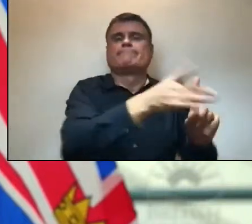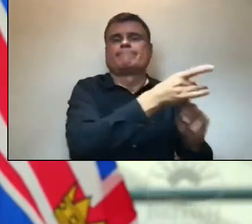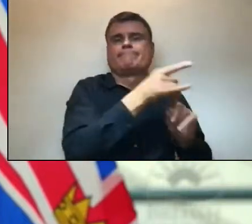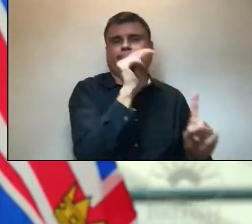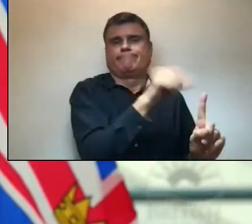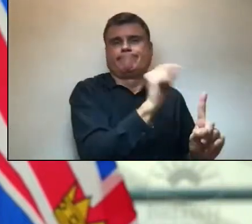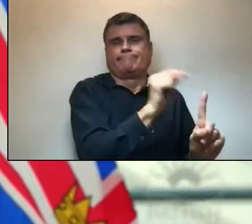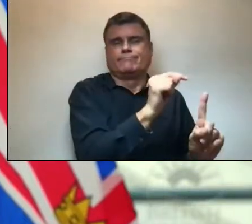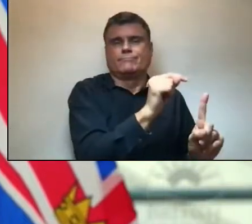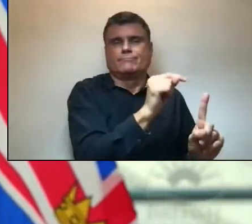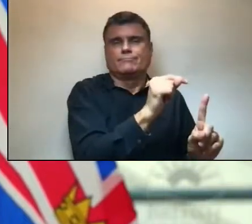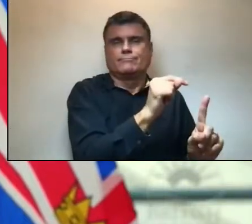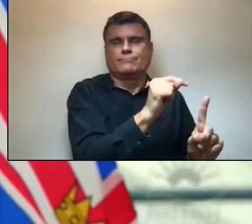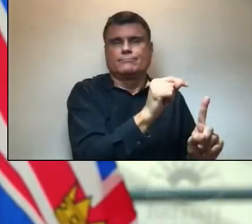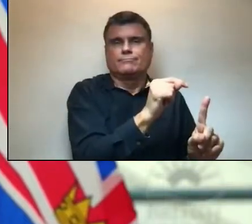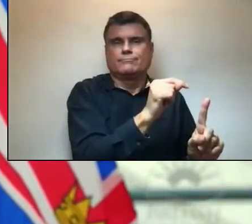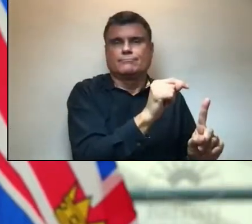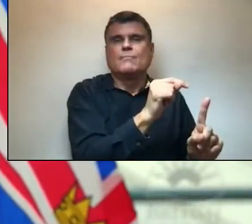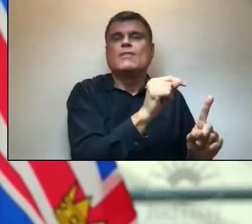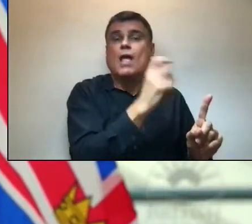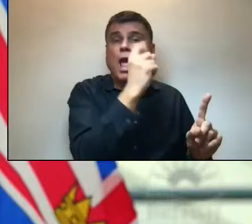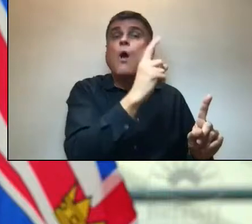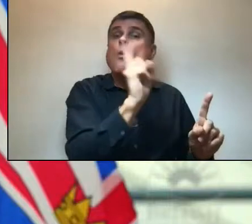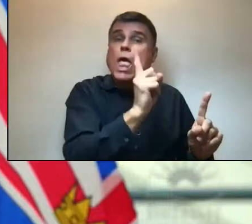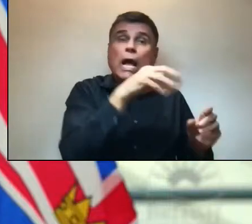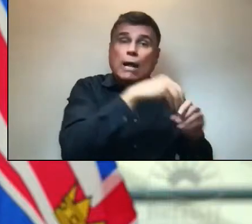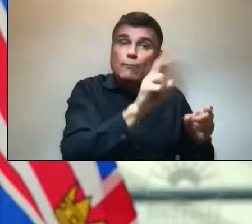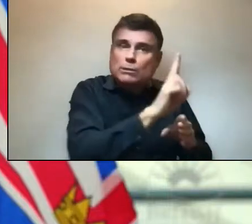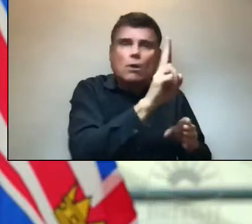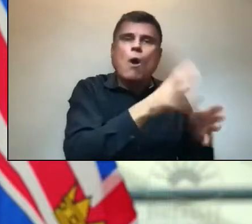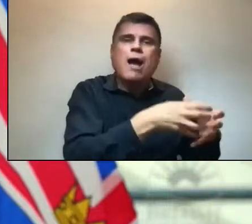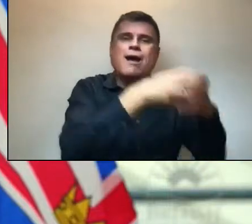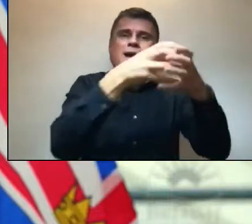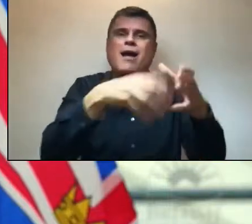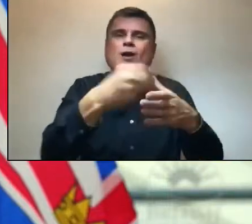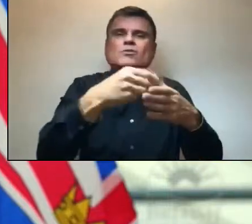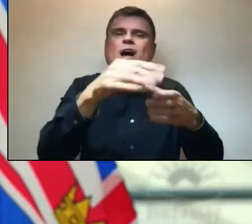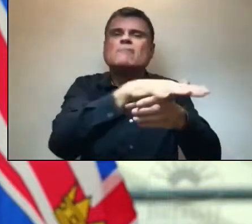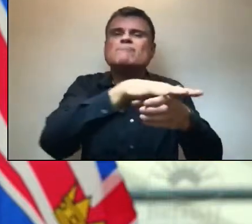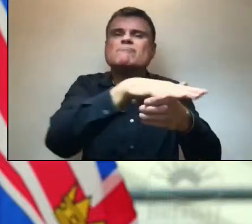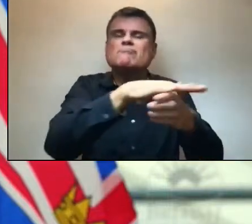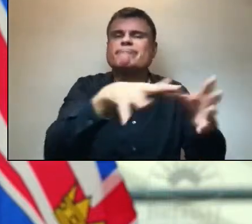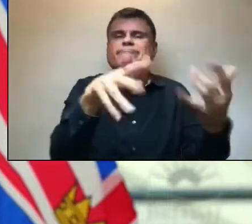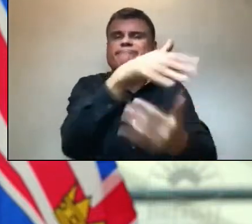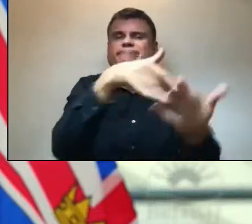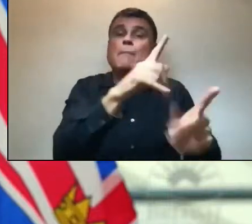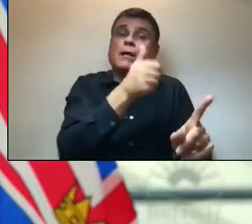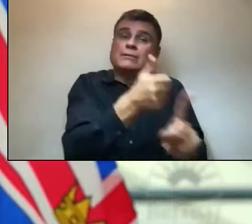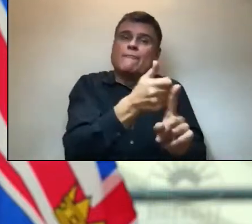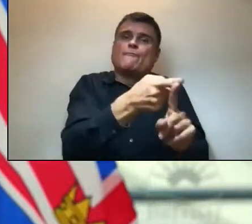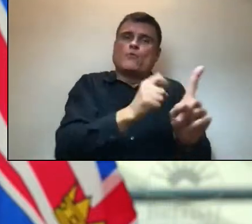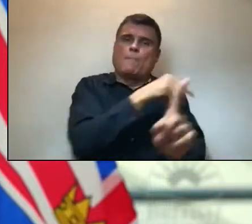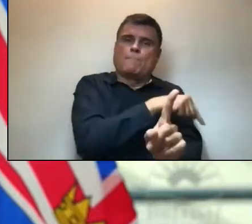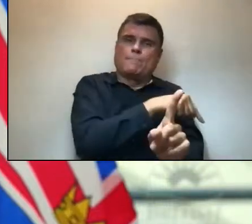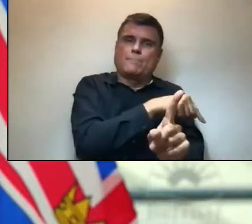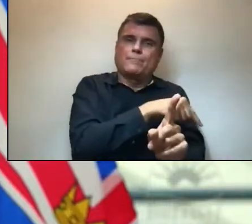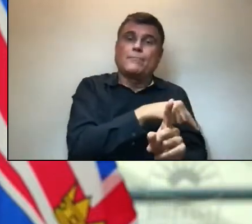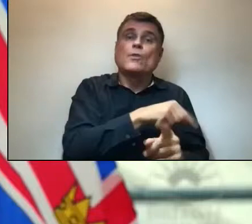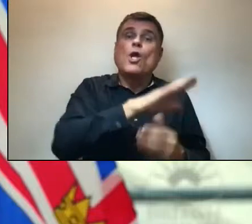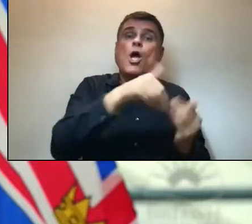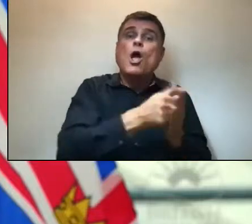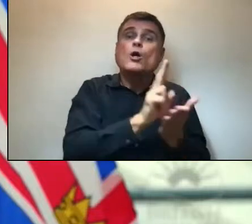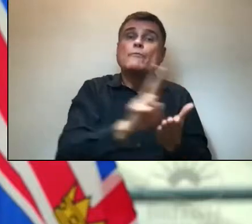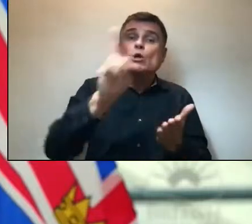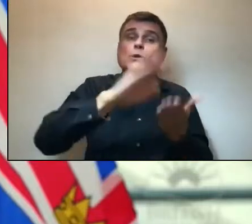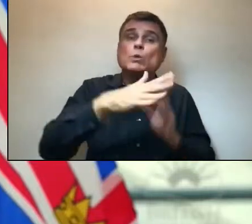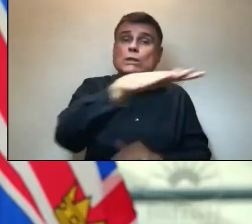in campus housing. So the whole university community has been affected by this and is responding. And I